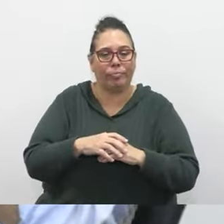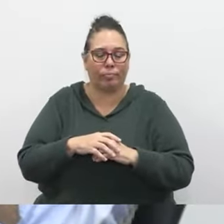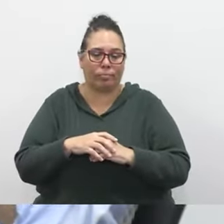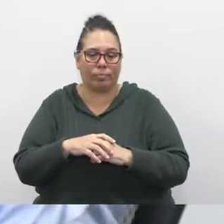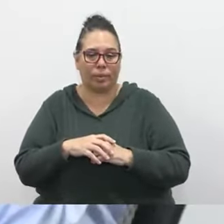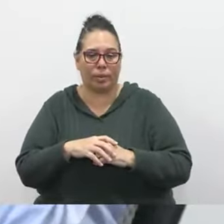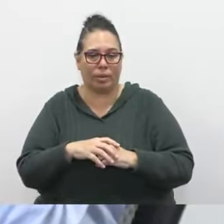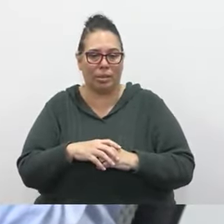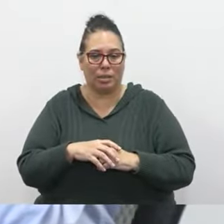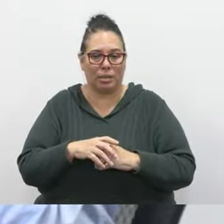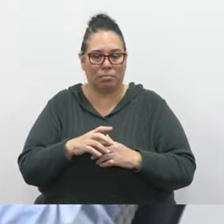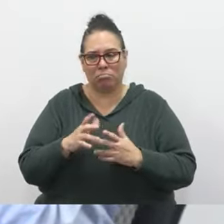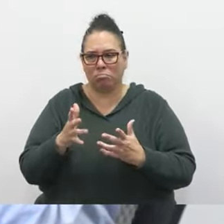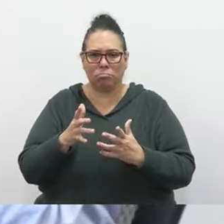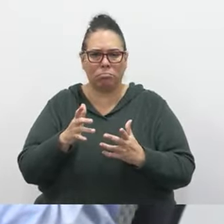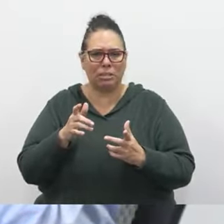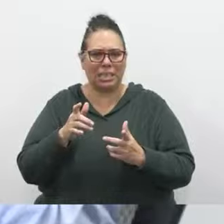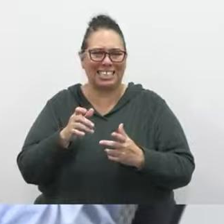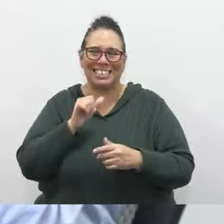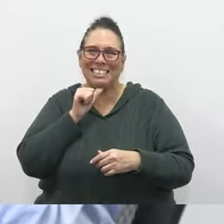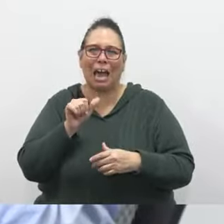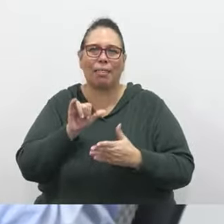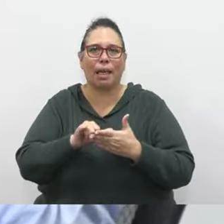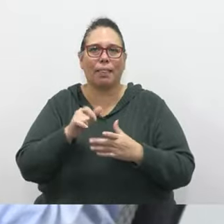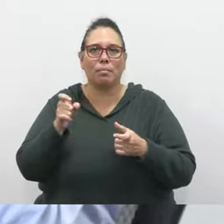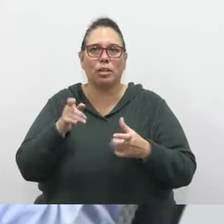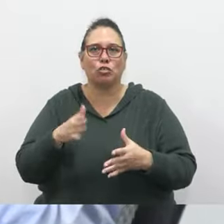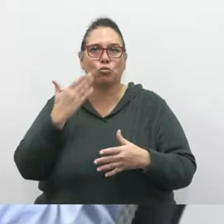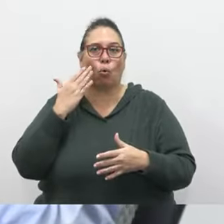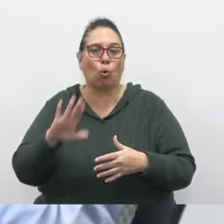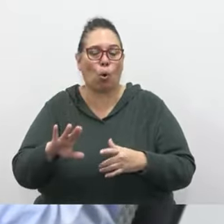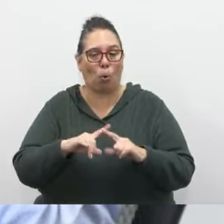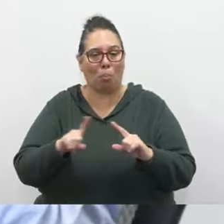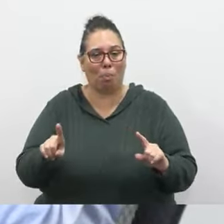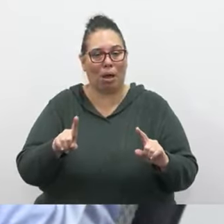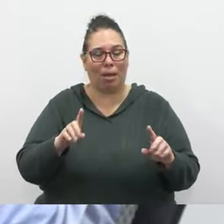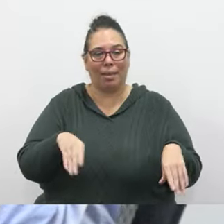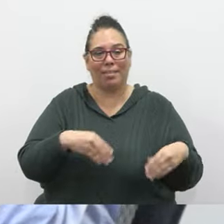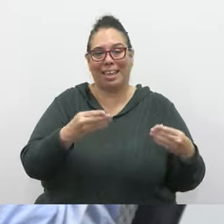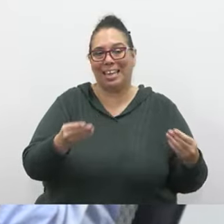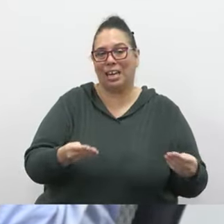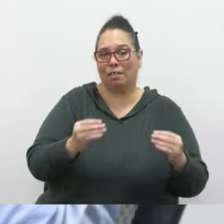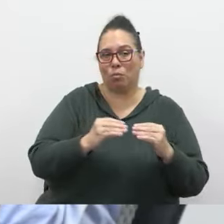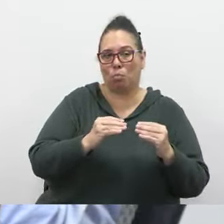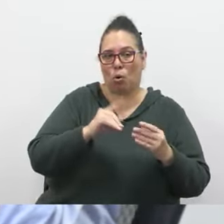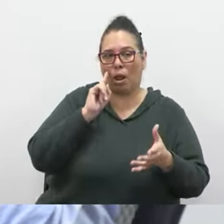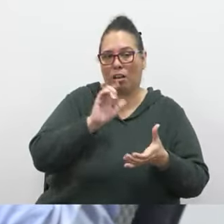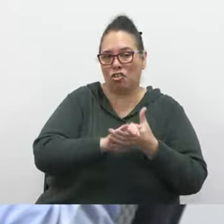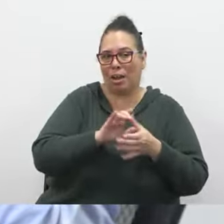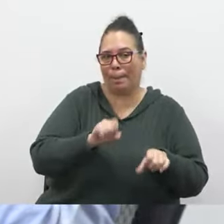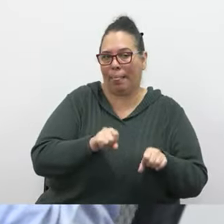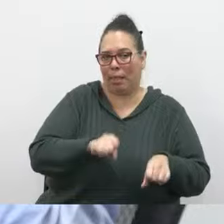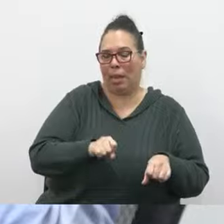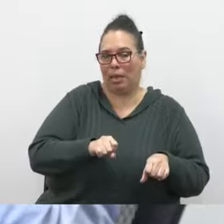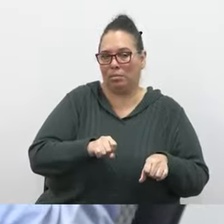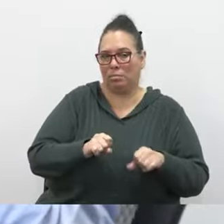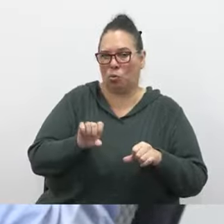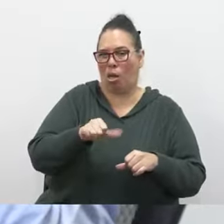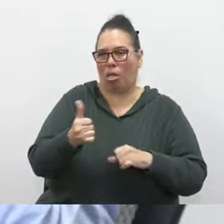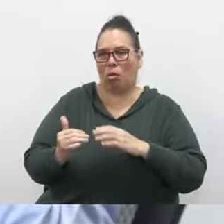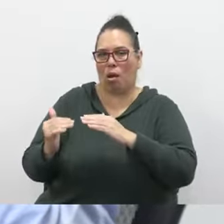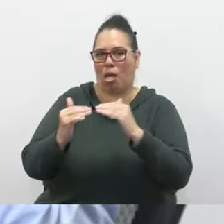it's not that their administrator doesn't know, but they tend to give more credibility to their colleagues. And then we find that